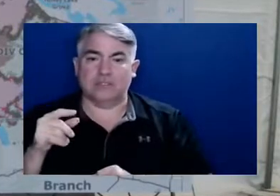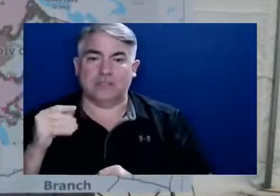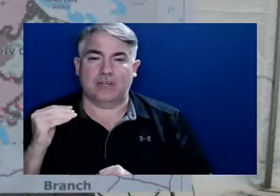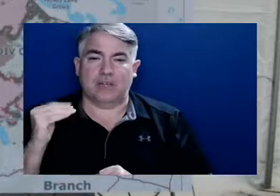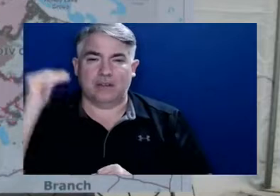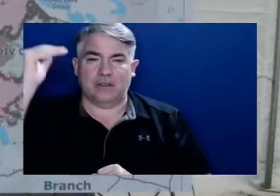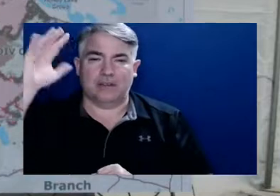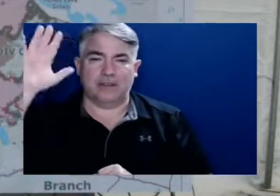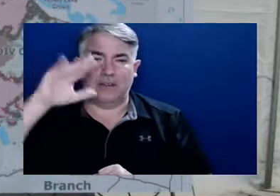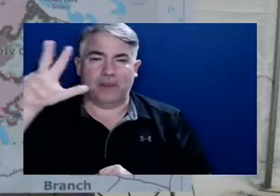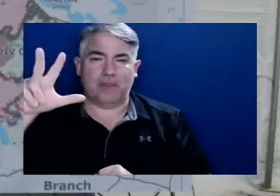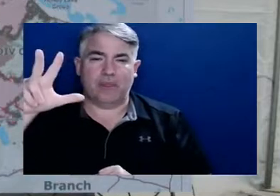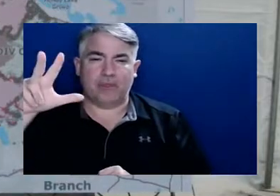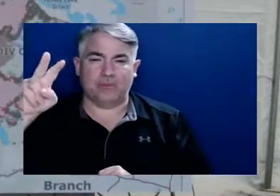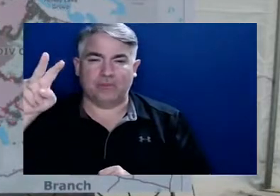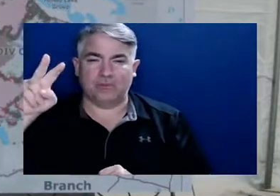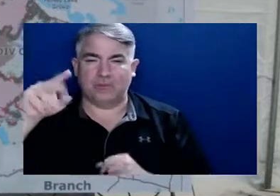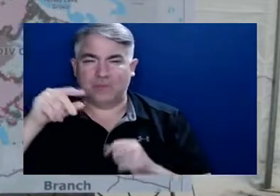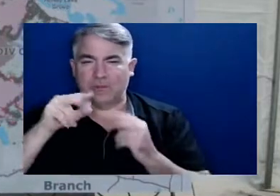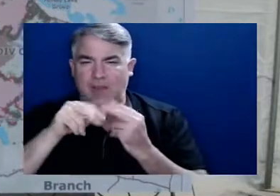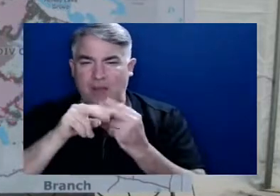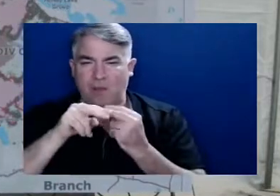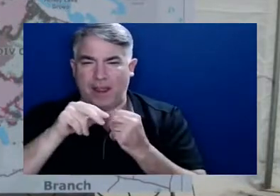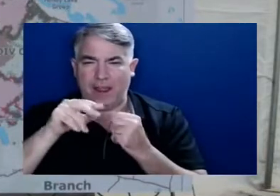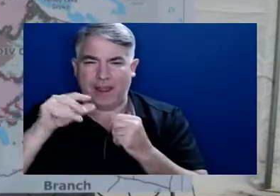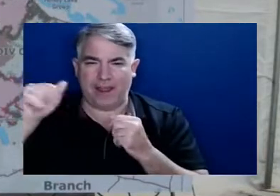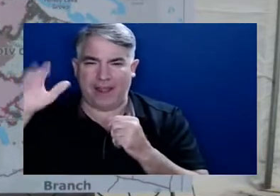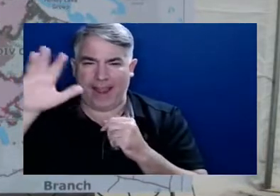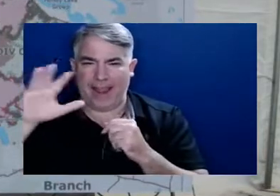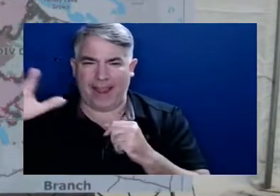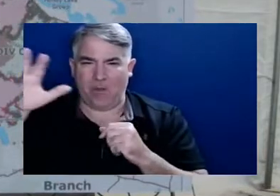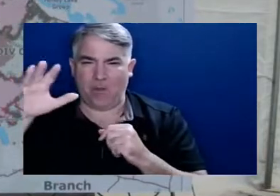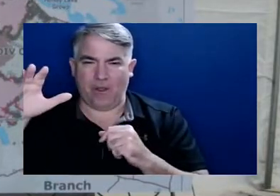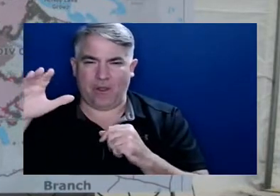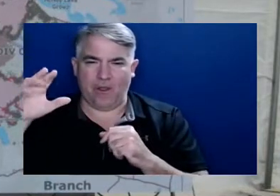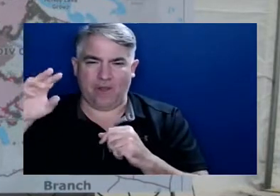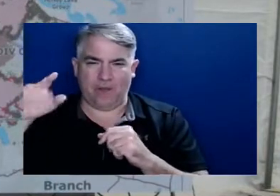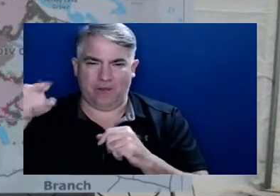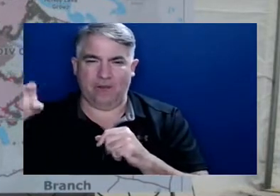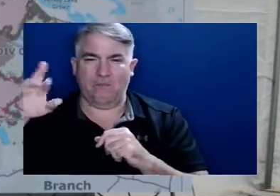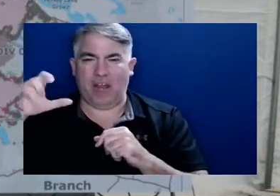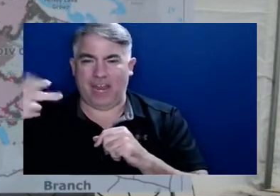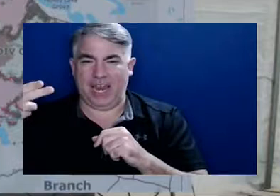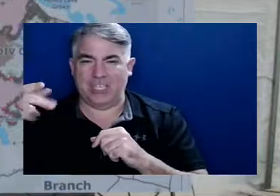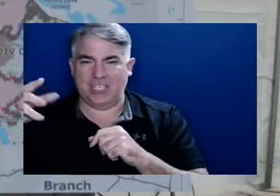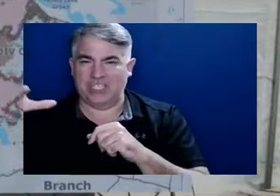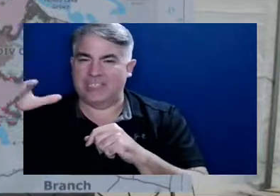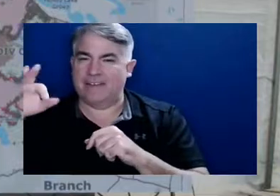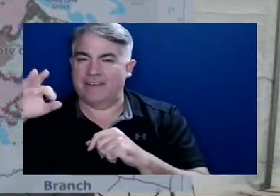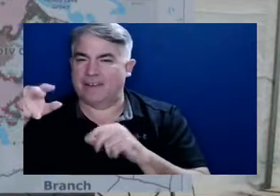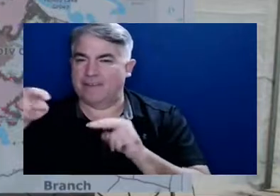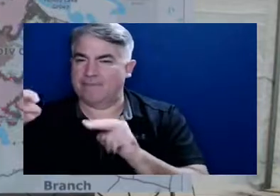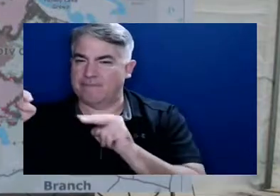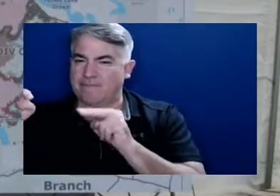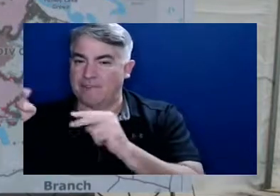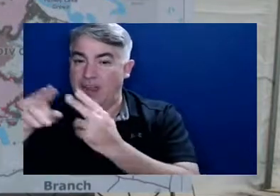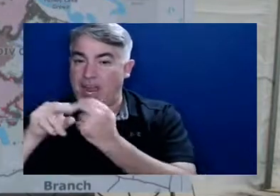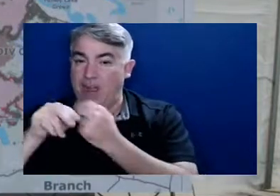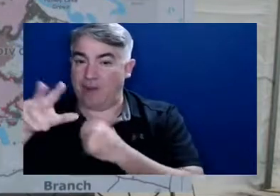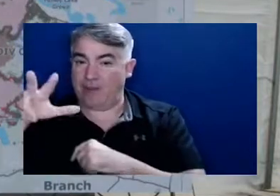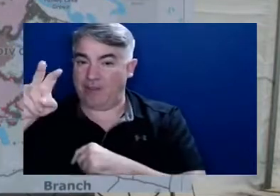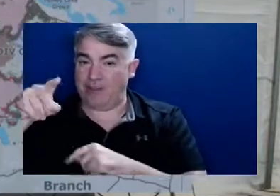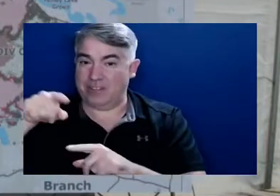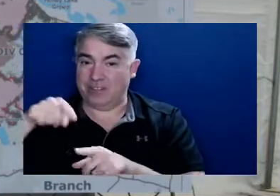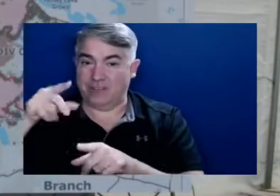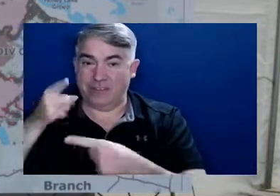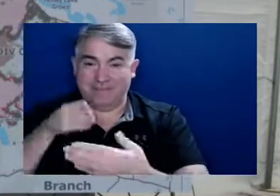9, Highway 32 area, 36 and 89 intersection, all that kind of general area, looking very good. The fire's been maintaining